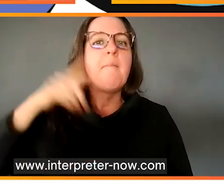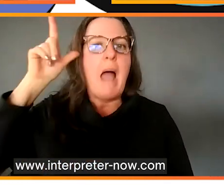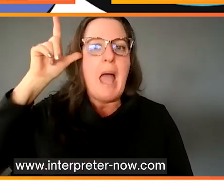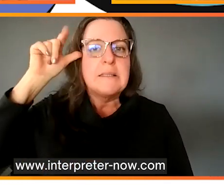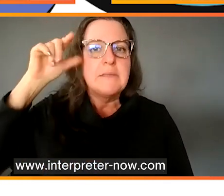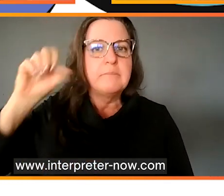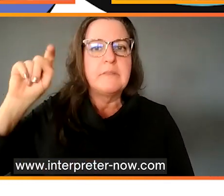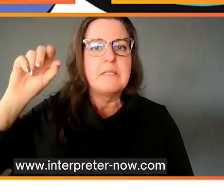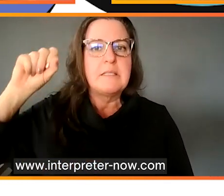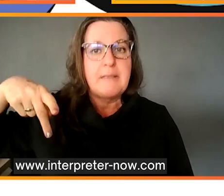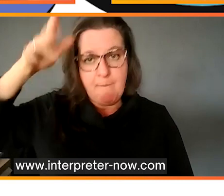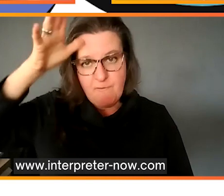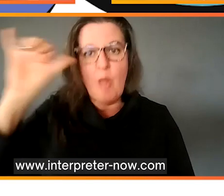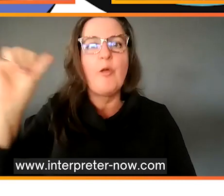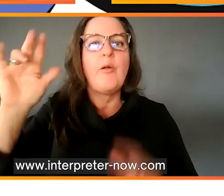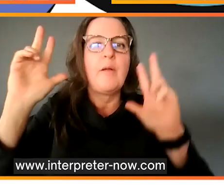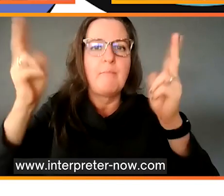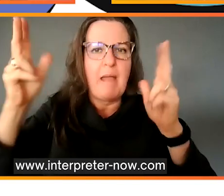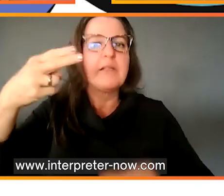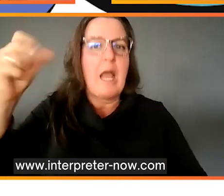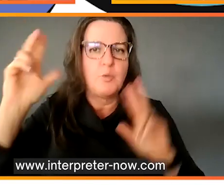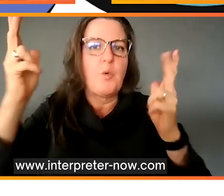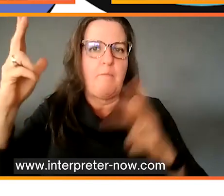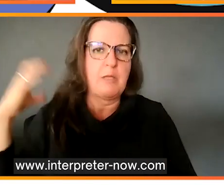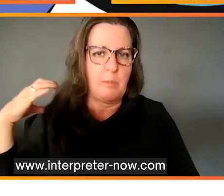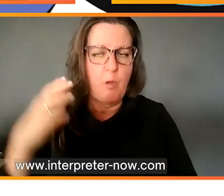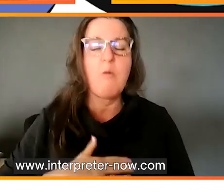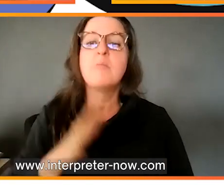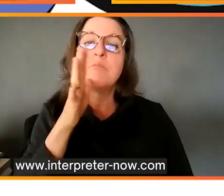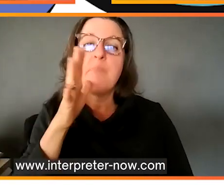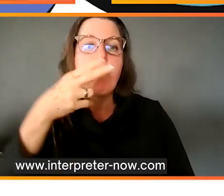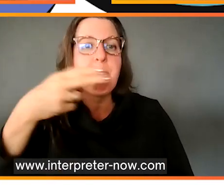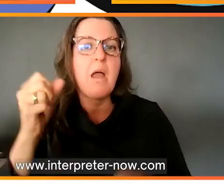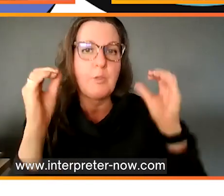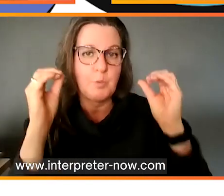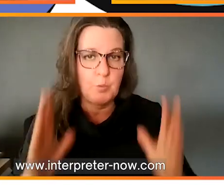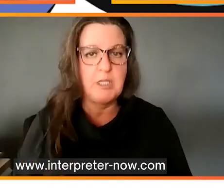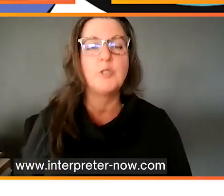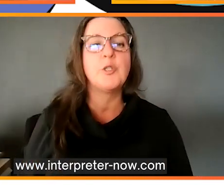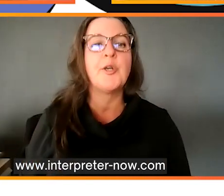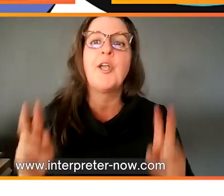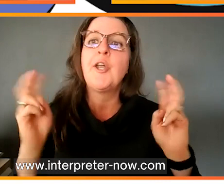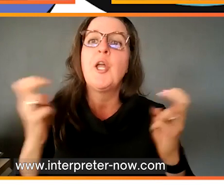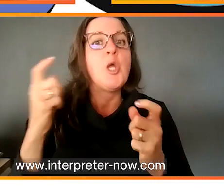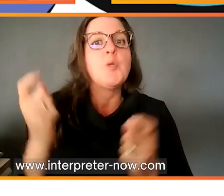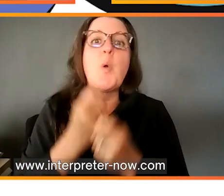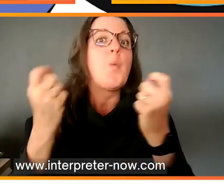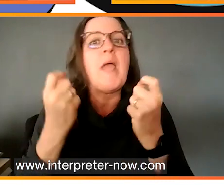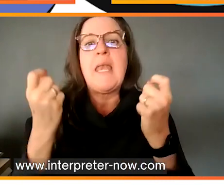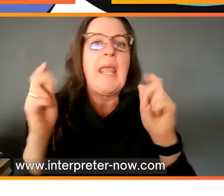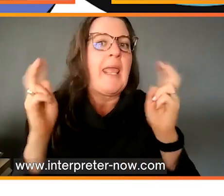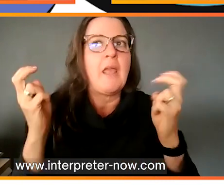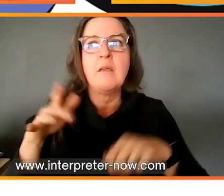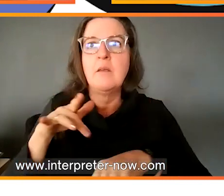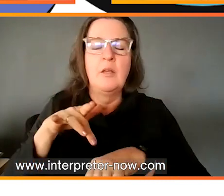was a high school teacher. And so winning sort of early on was a big part of our family